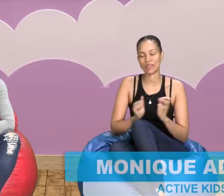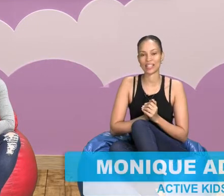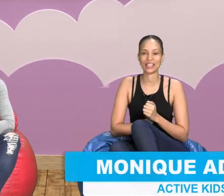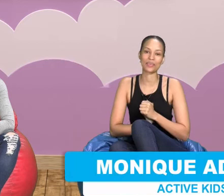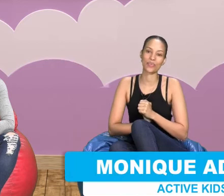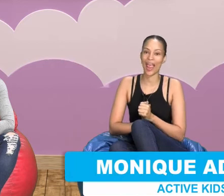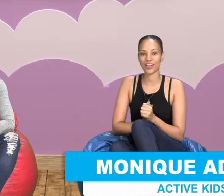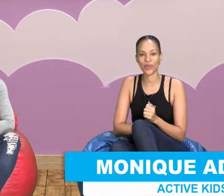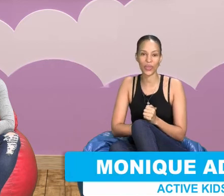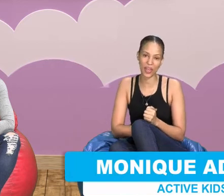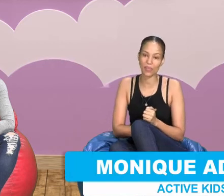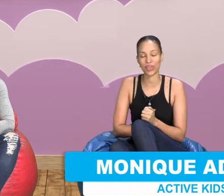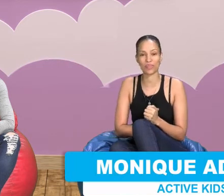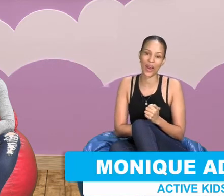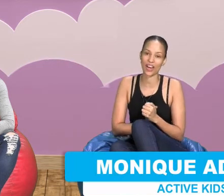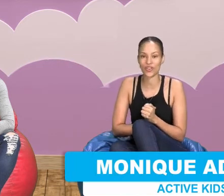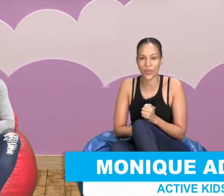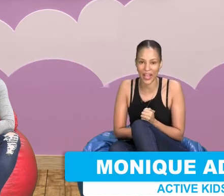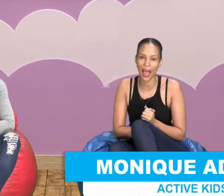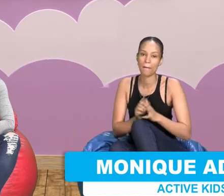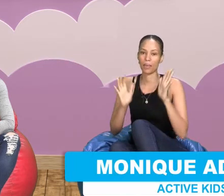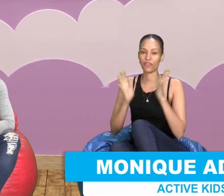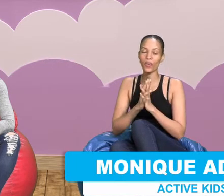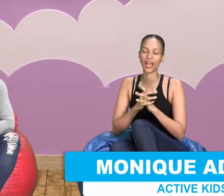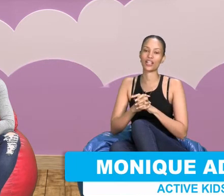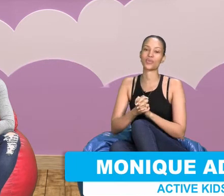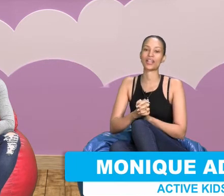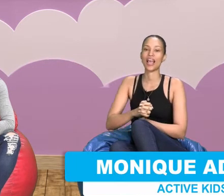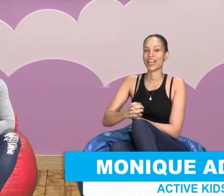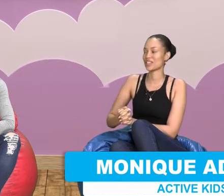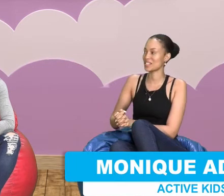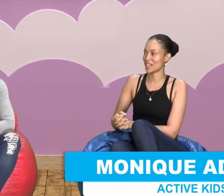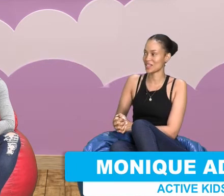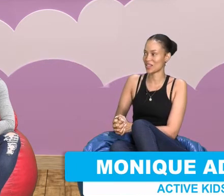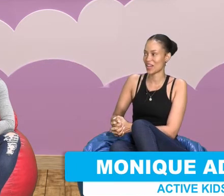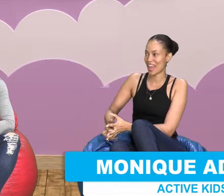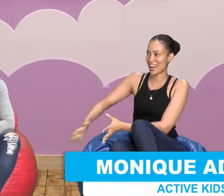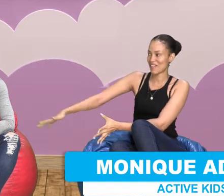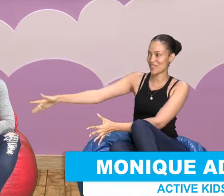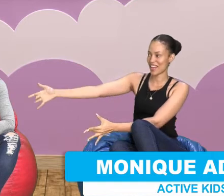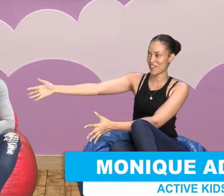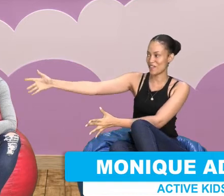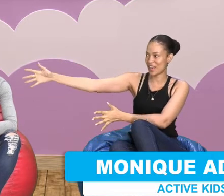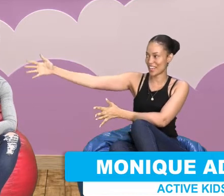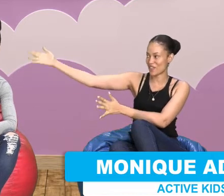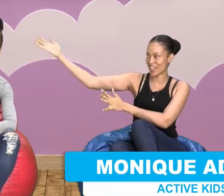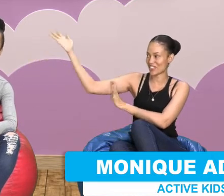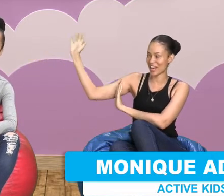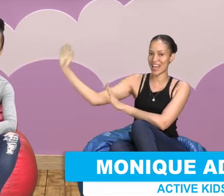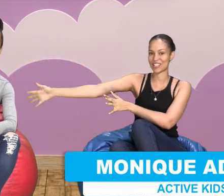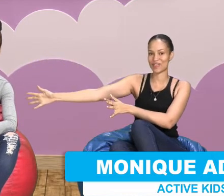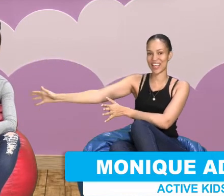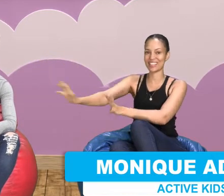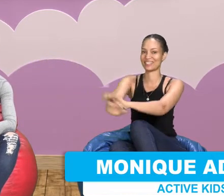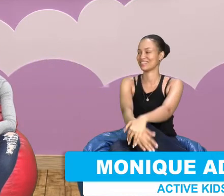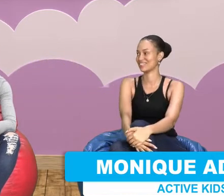Which means it's a brand new theme with a brand new week. But before we get into it, as you can see, there's a lovely familiar face right